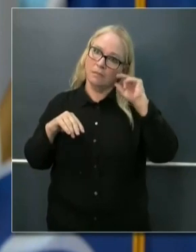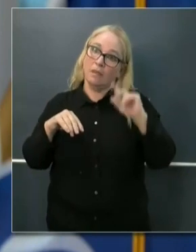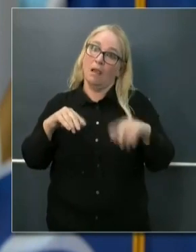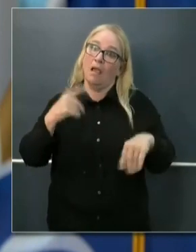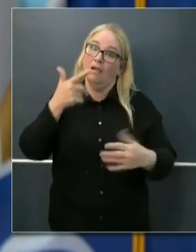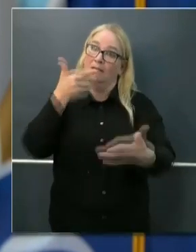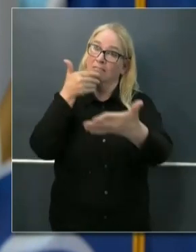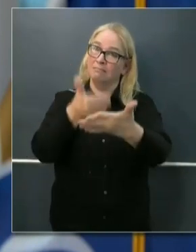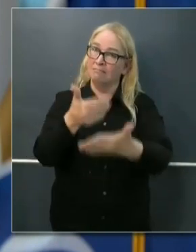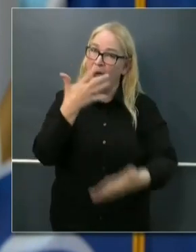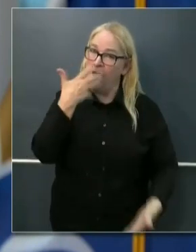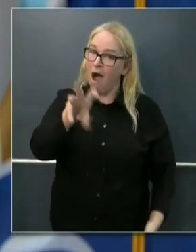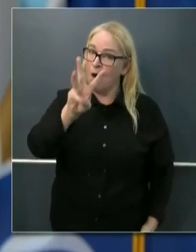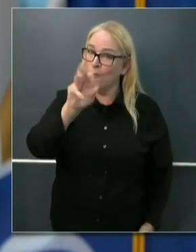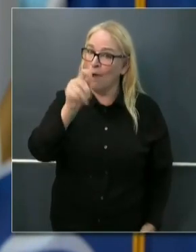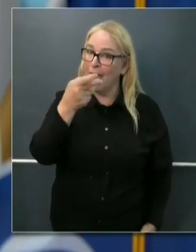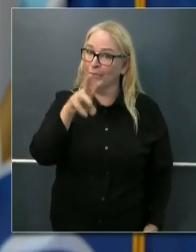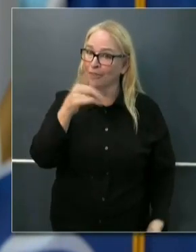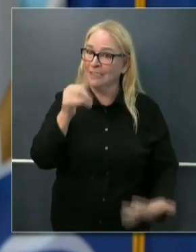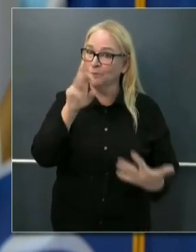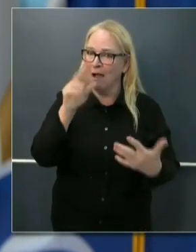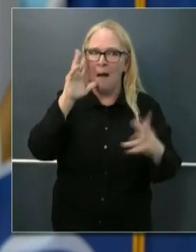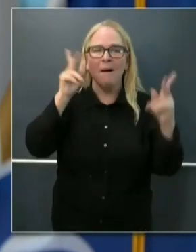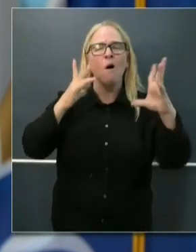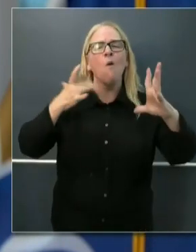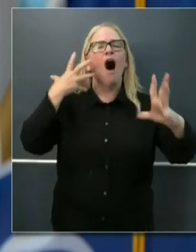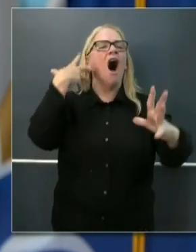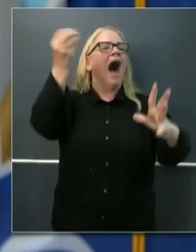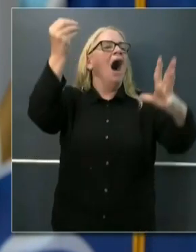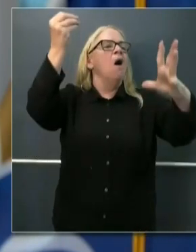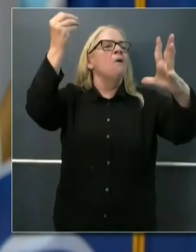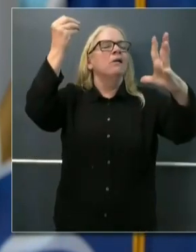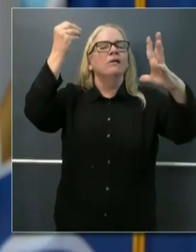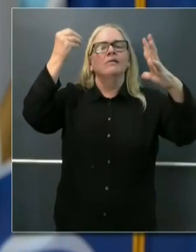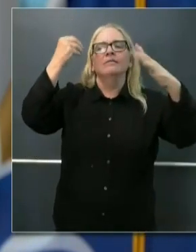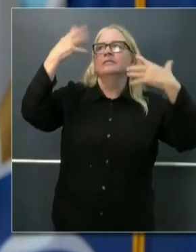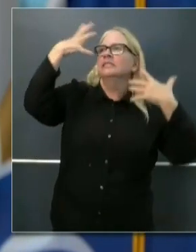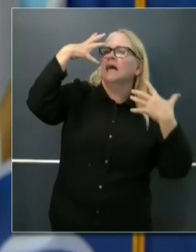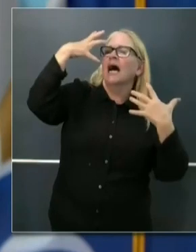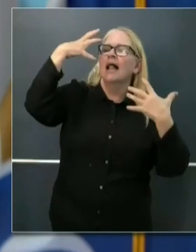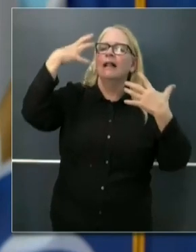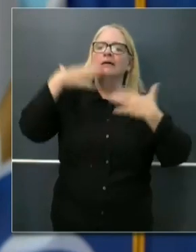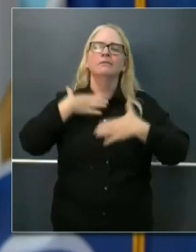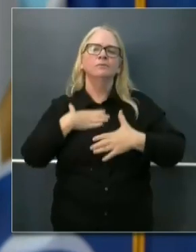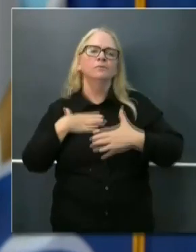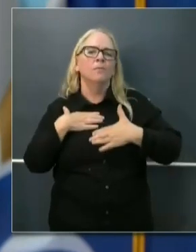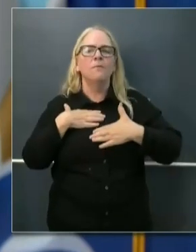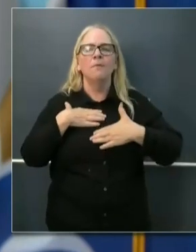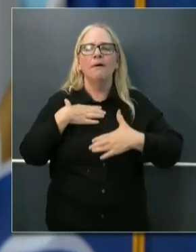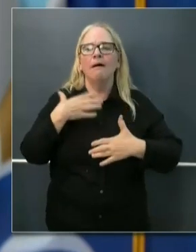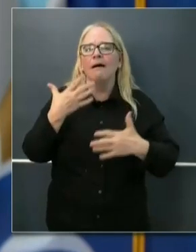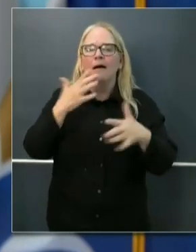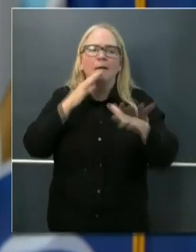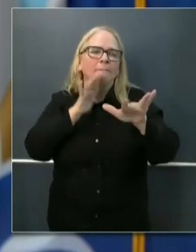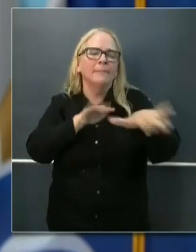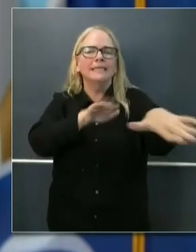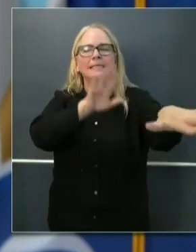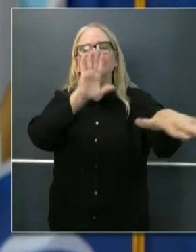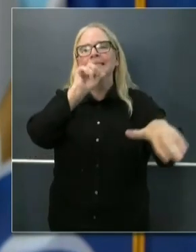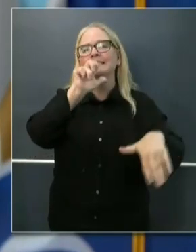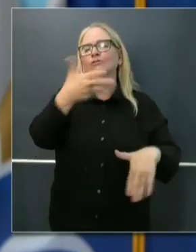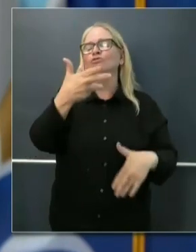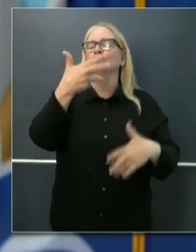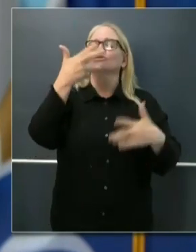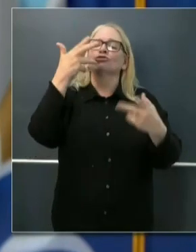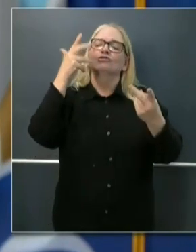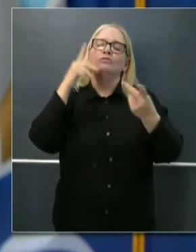and people are apt to want to be able to get outside and at least get out perhaps even on the coast and other parts of the state. We've